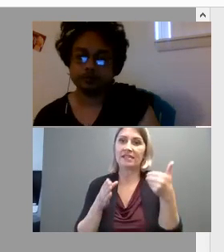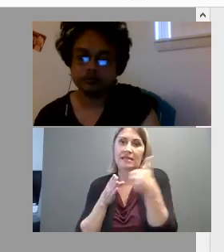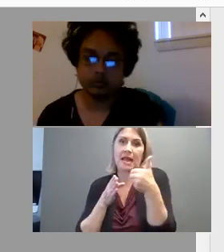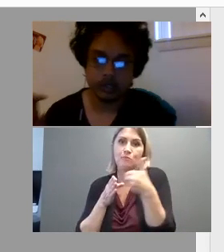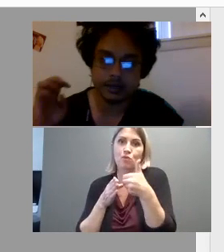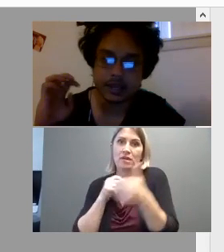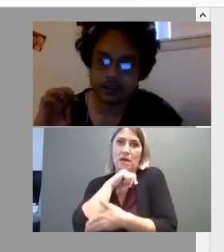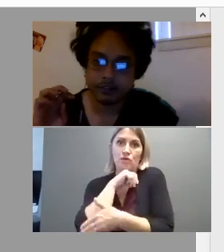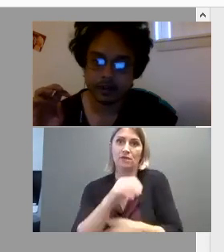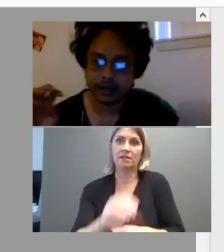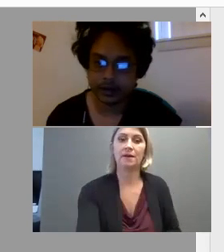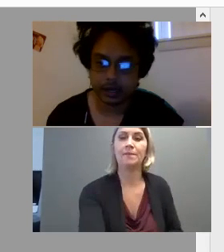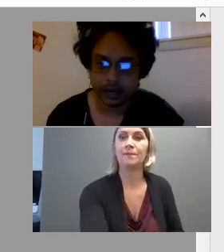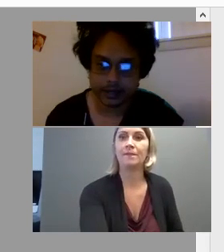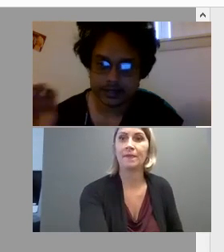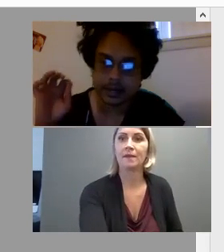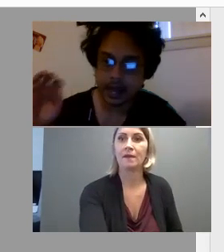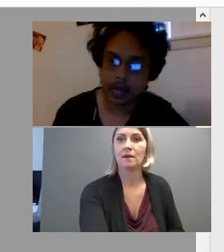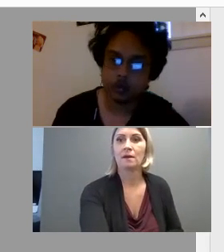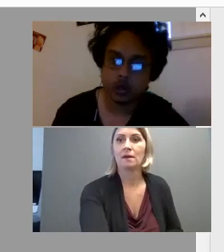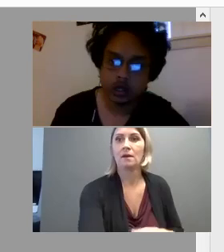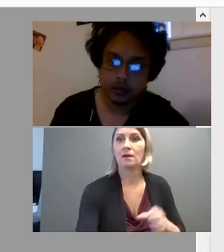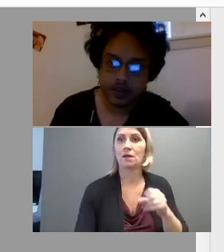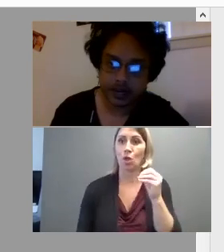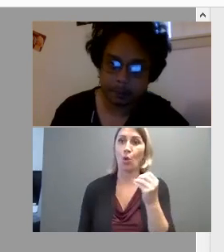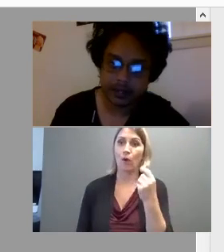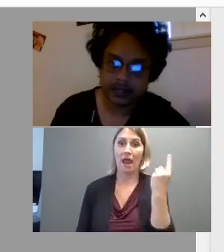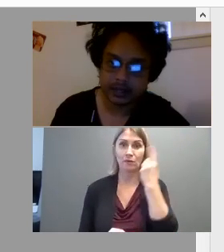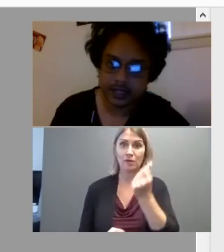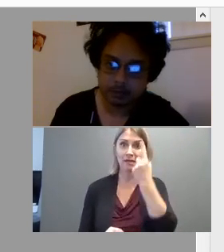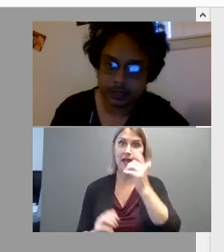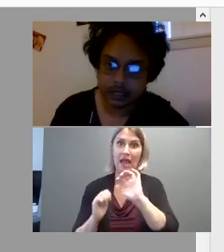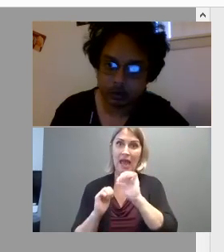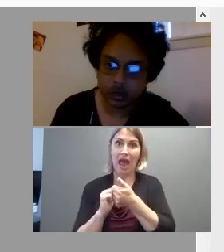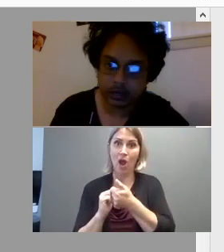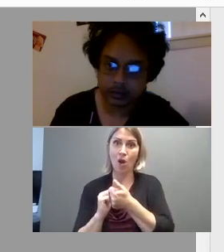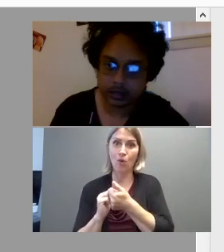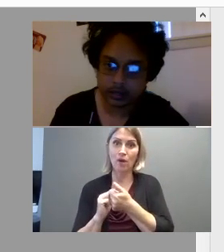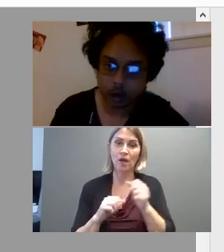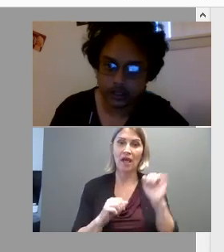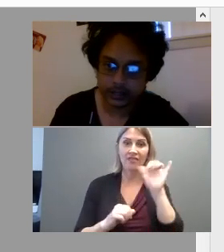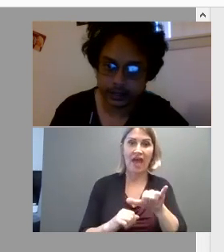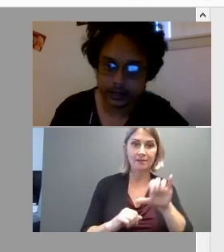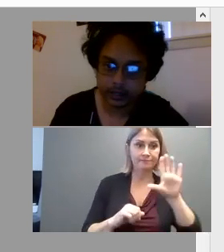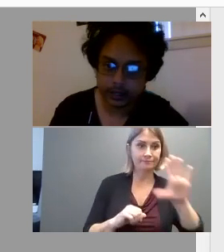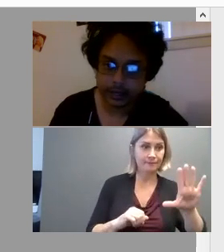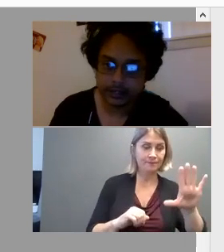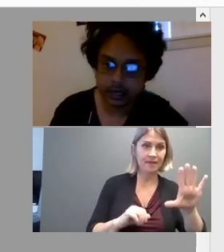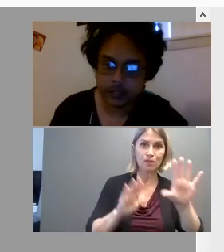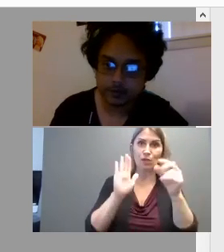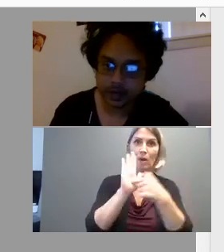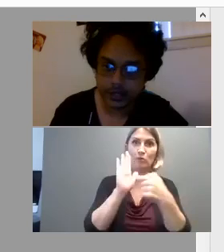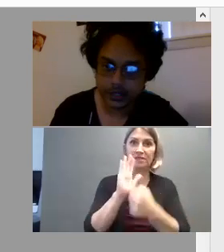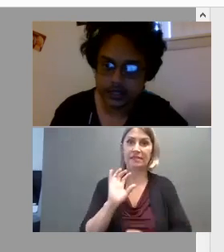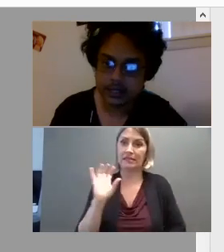So does everyone understand how we are depicting this particular continent